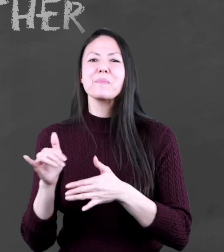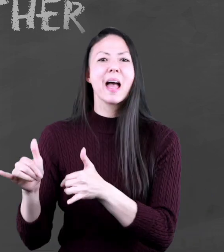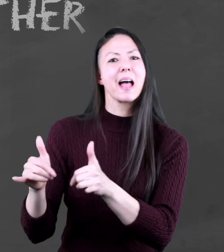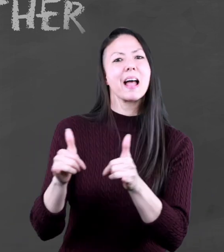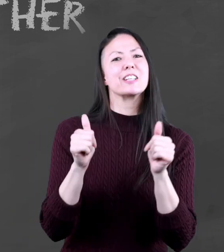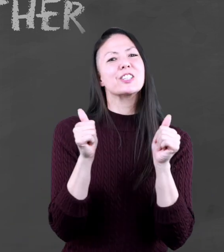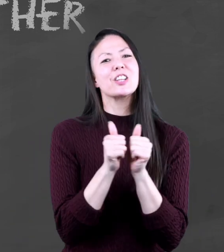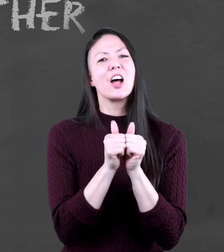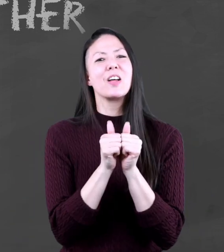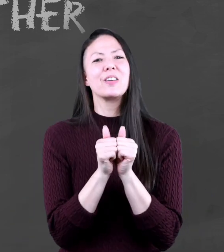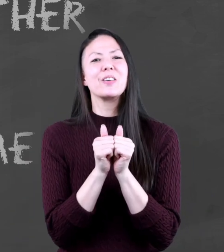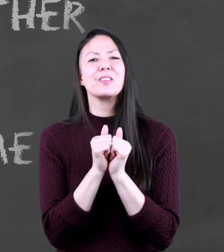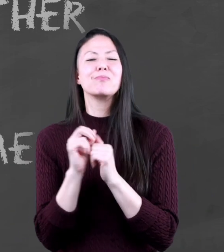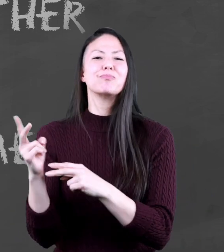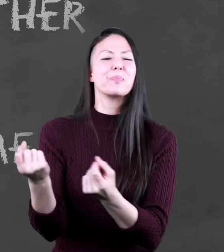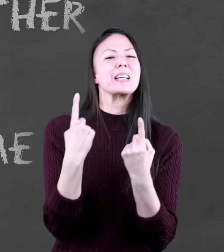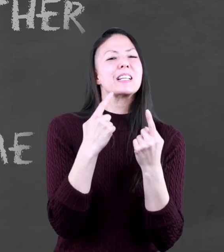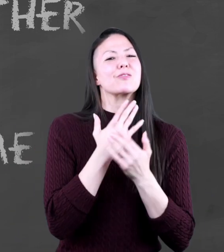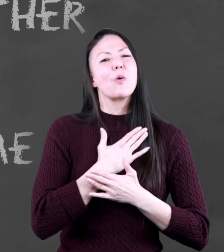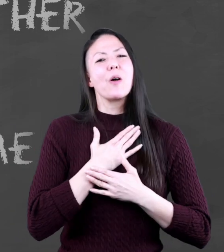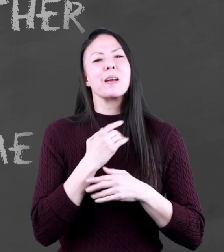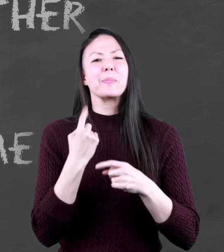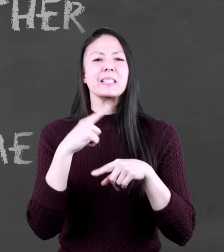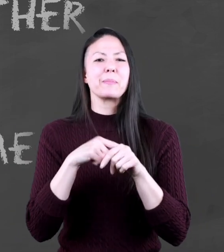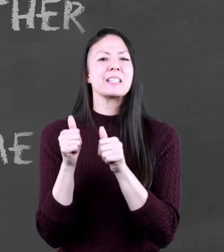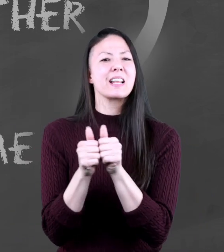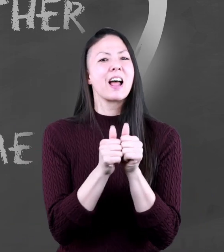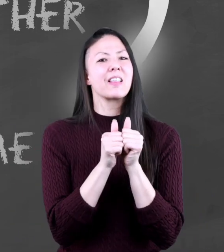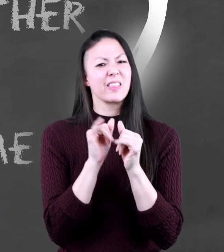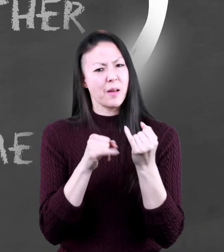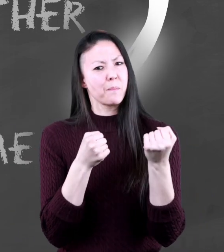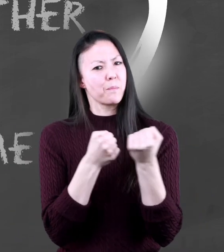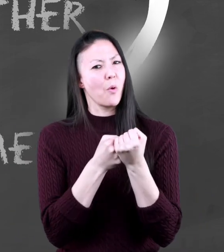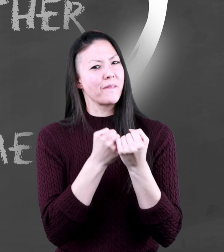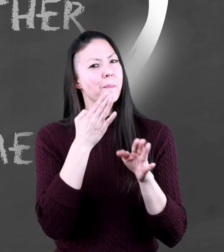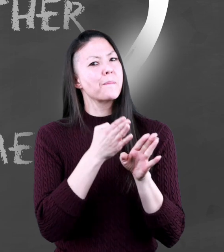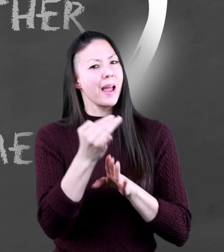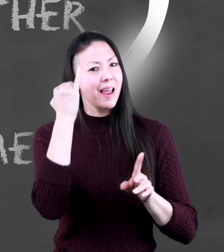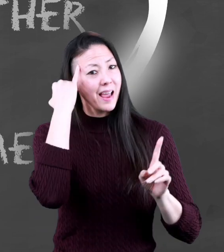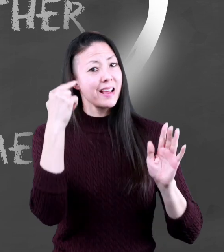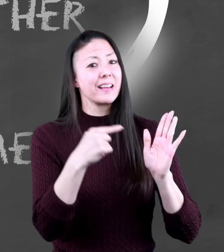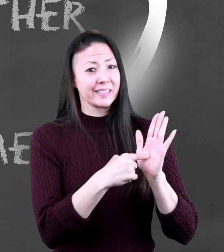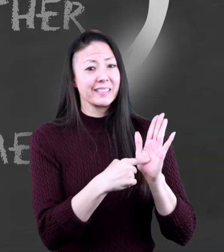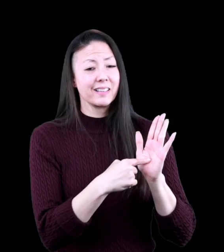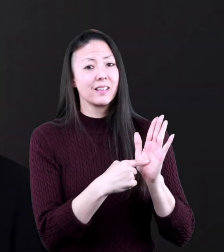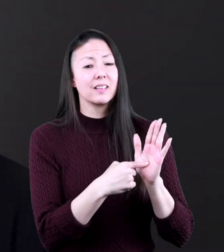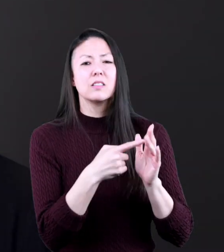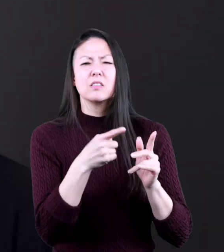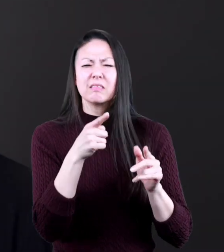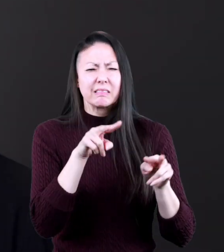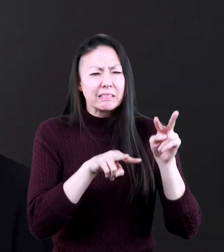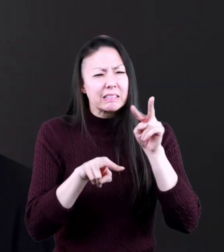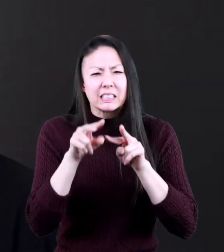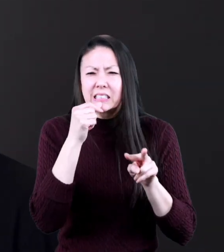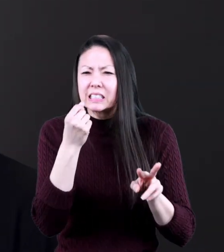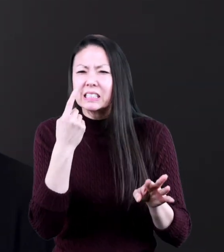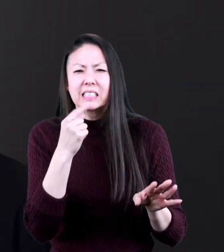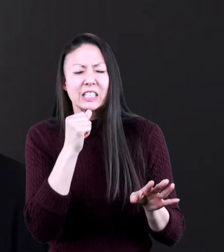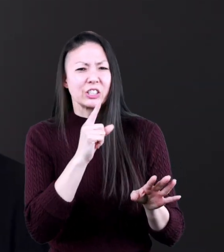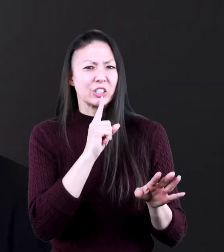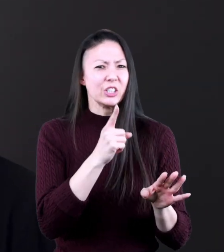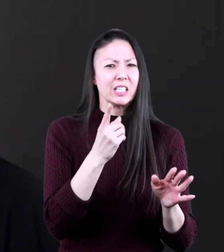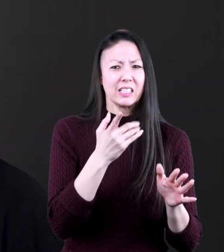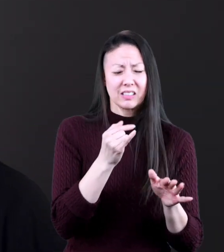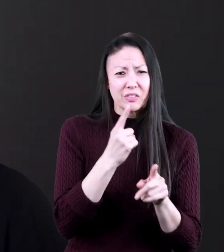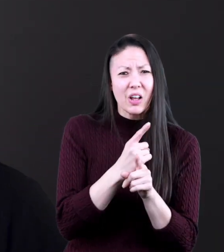together, playing together, and enjoying their time together, support the main idea. If you have trouble wondering if your